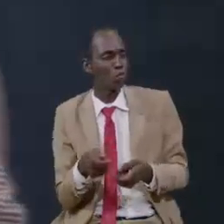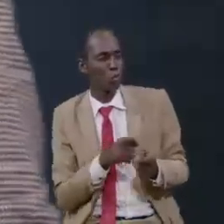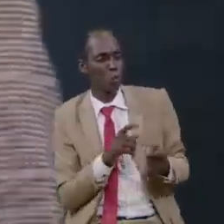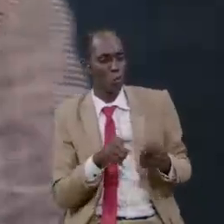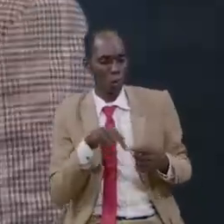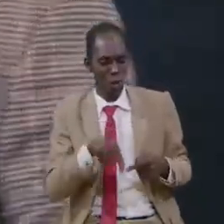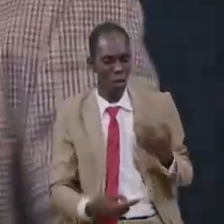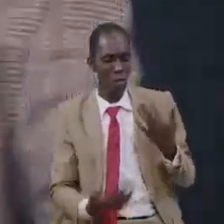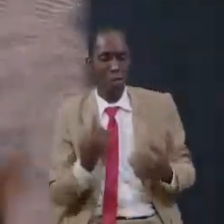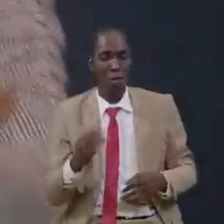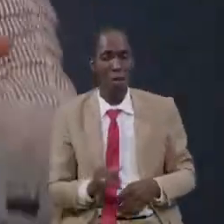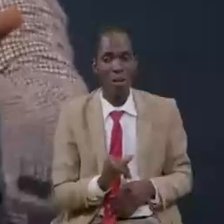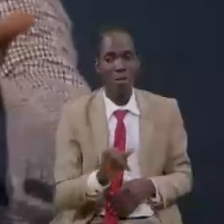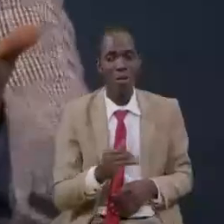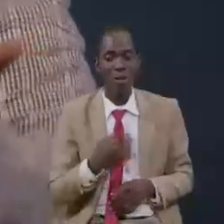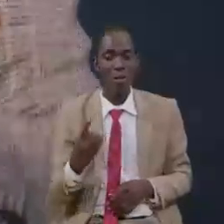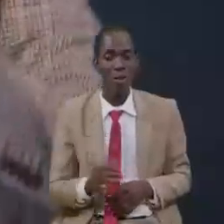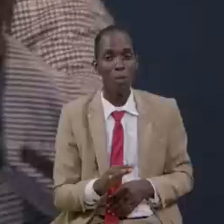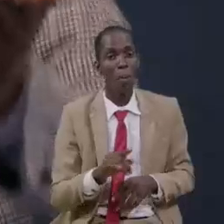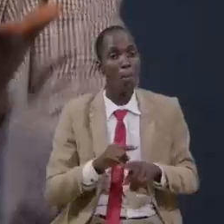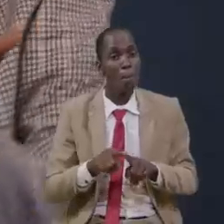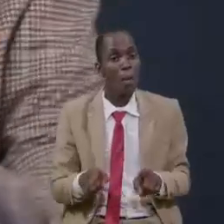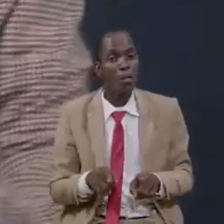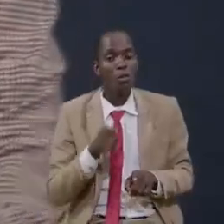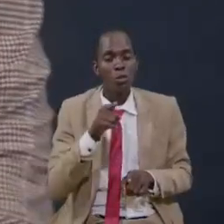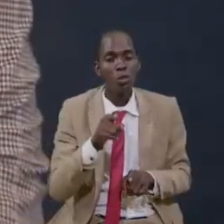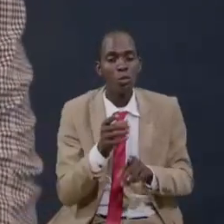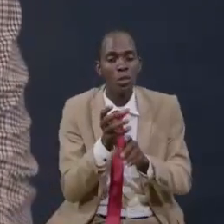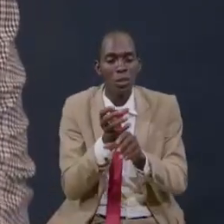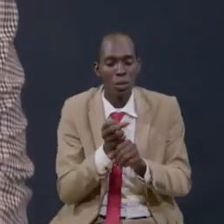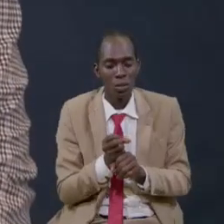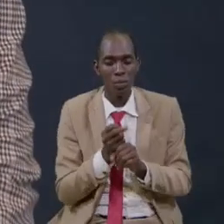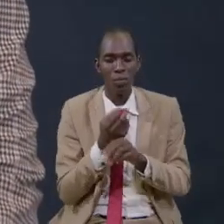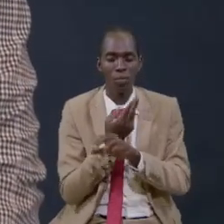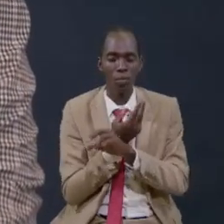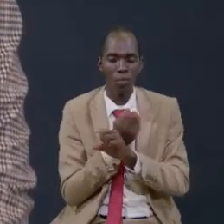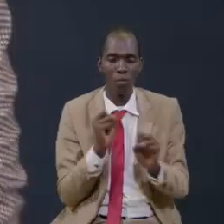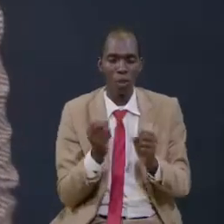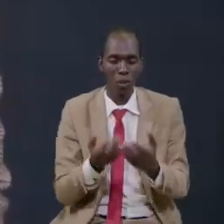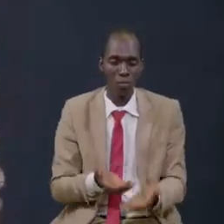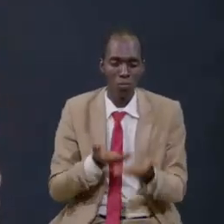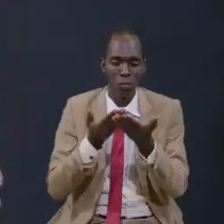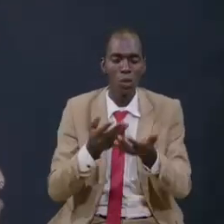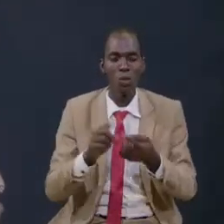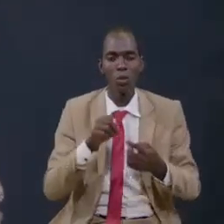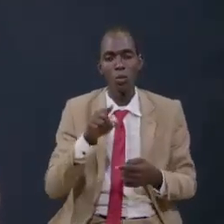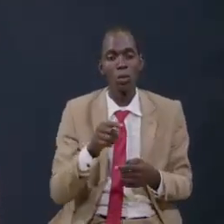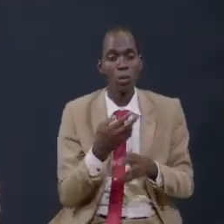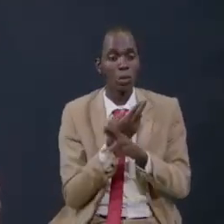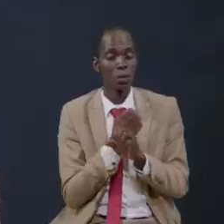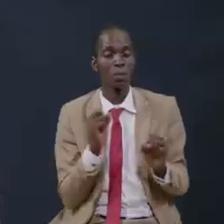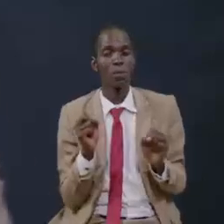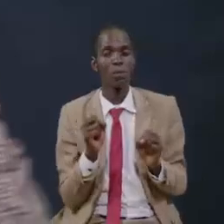now redemption is presented unto you. Redemption is